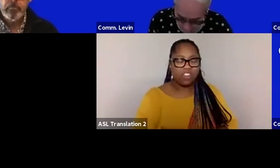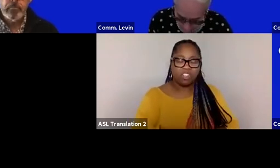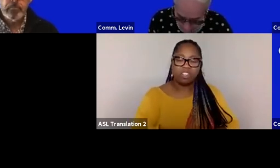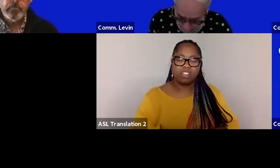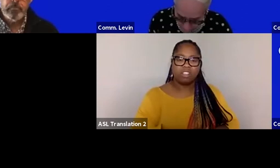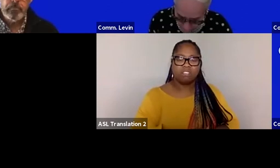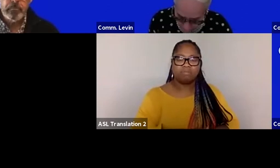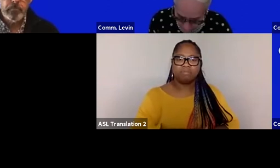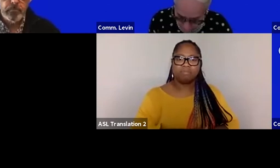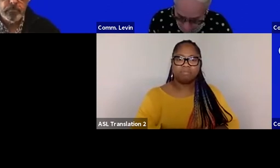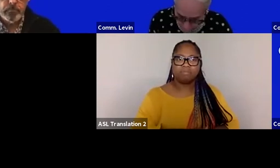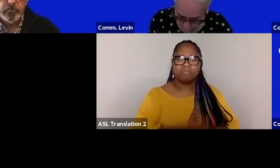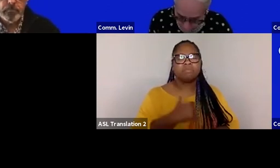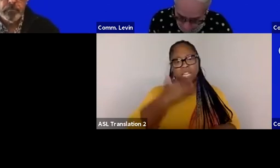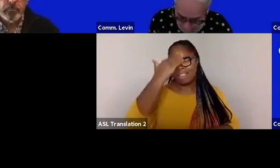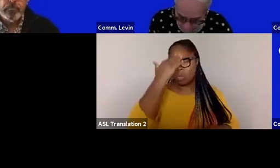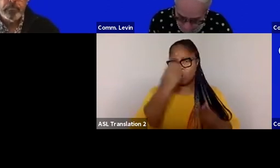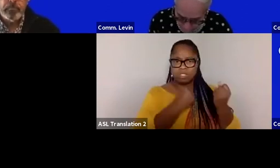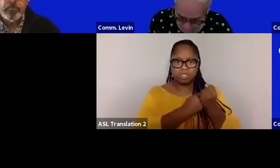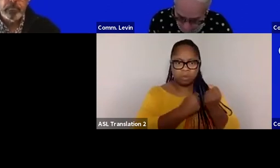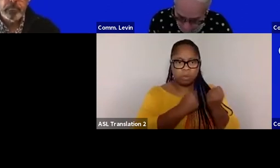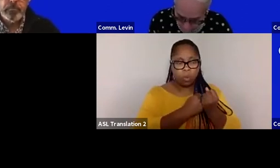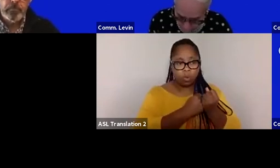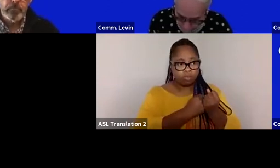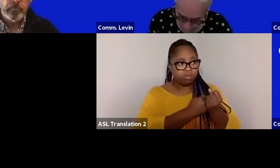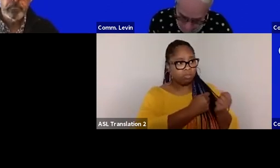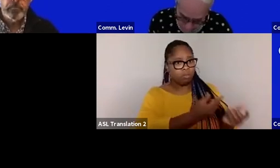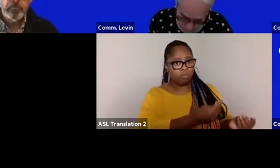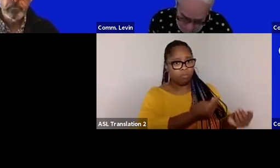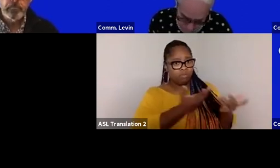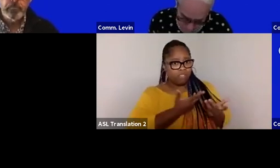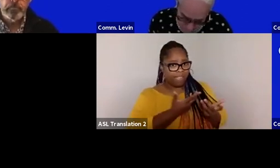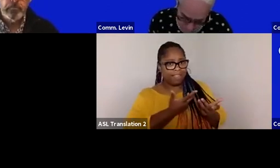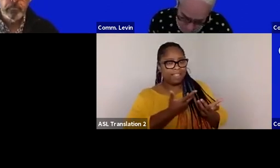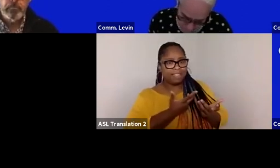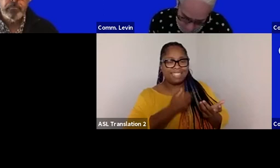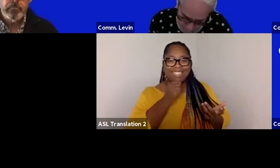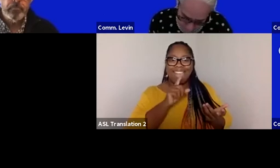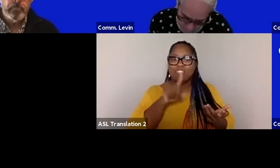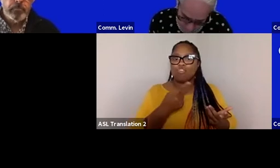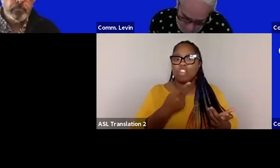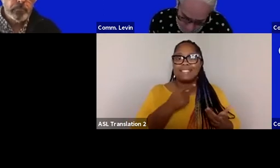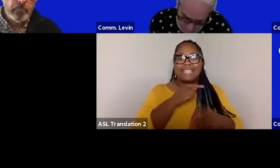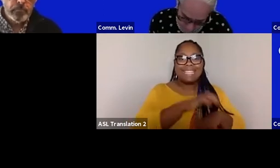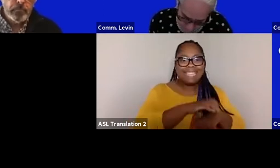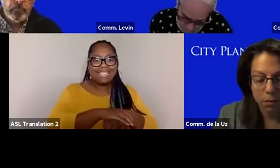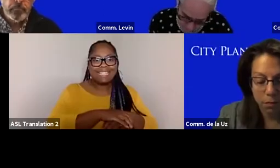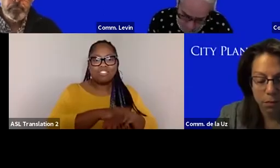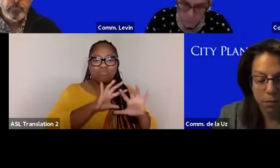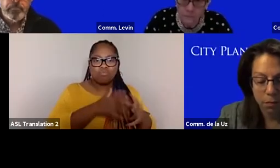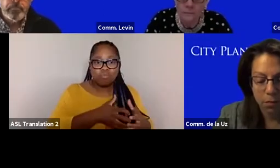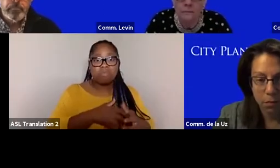I know that the supports that are provided are not only to the English congregation. We have the Spanish